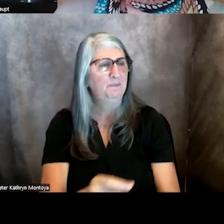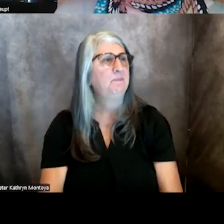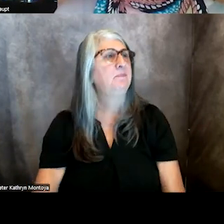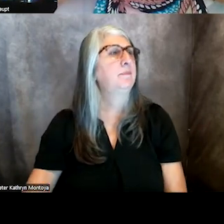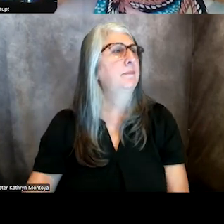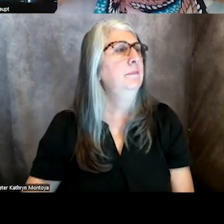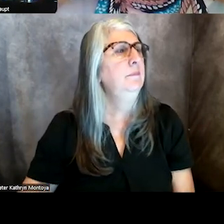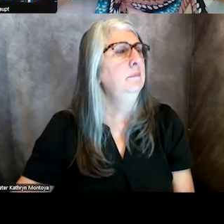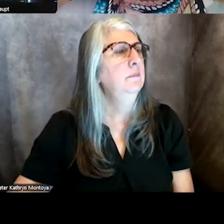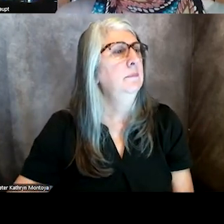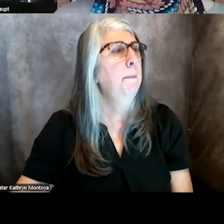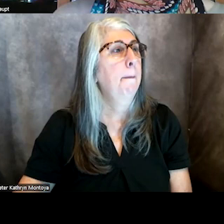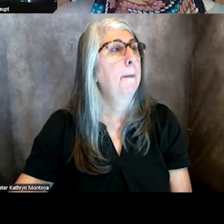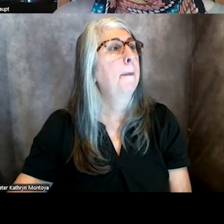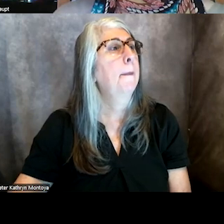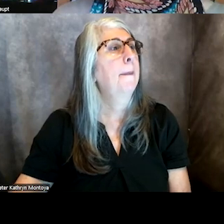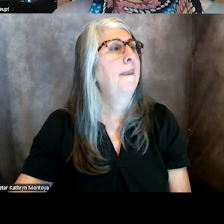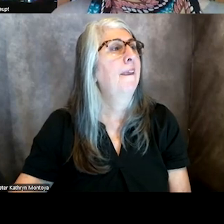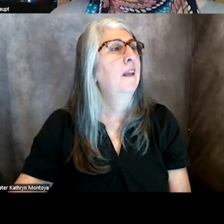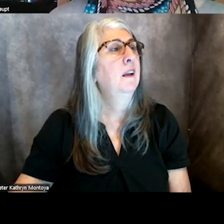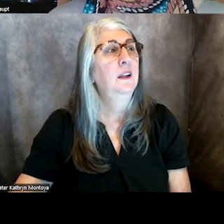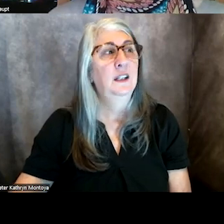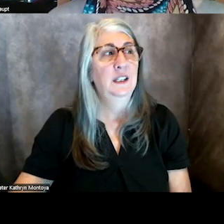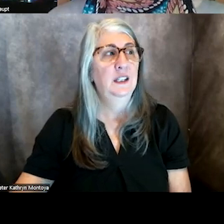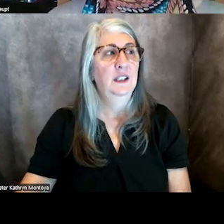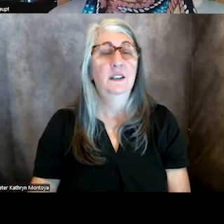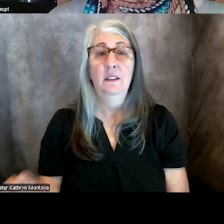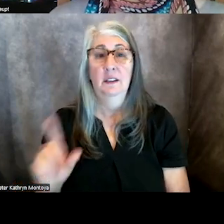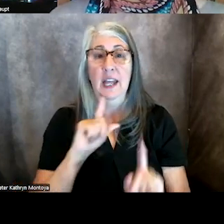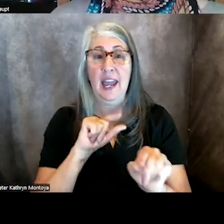Let's take a look. Everybody got their answers in?